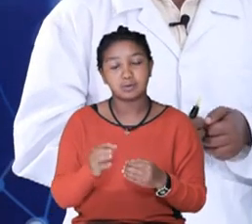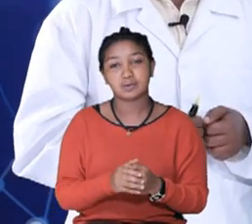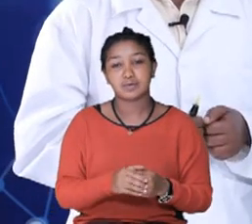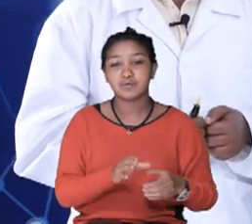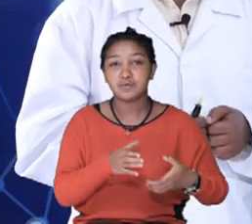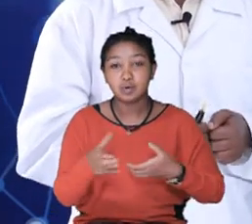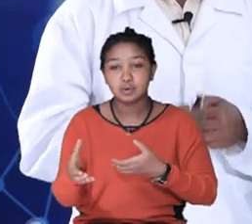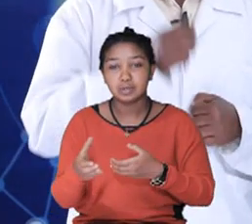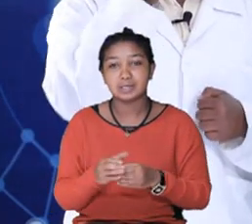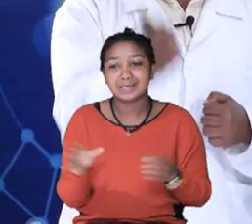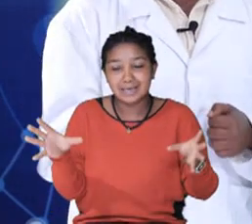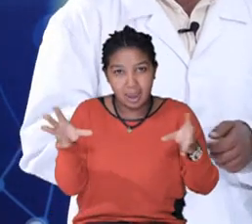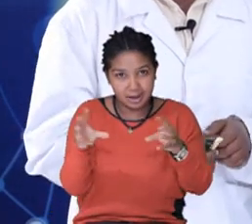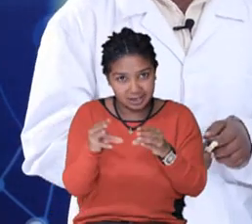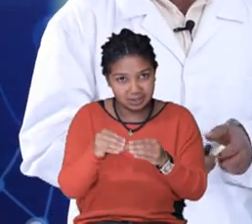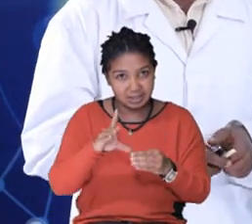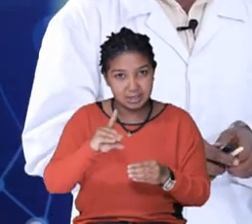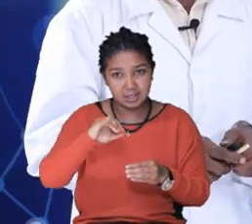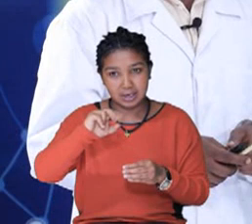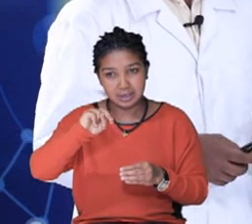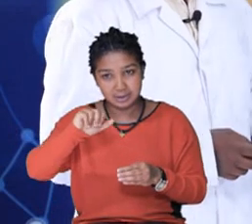density. The